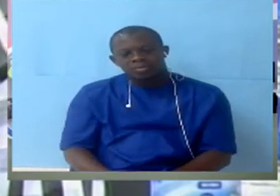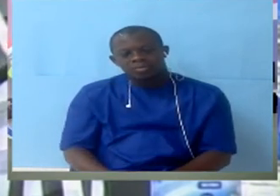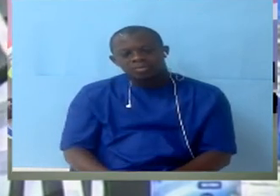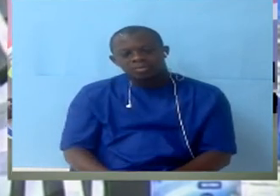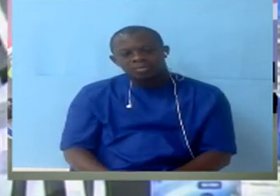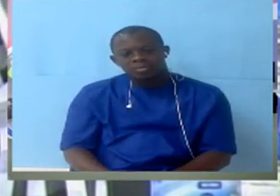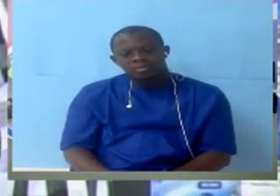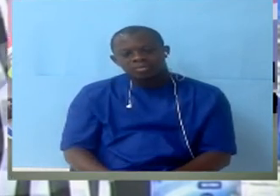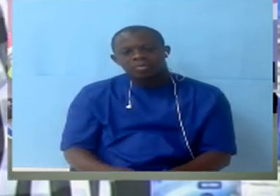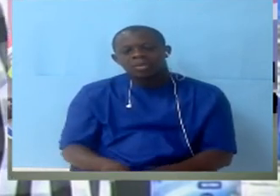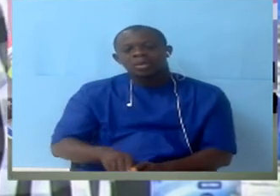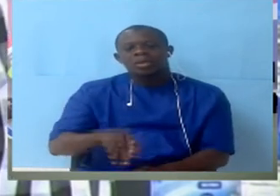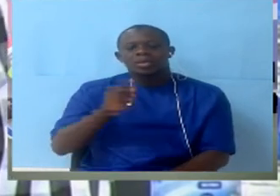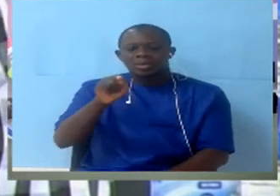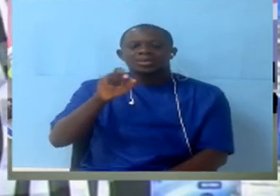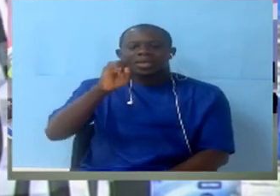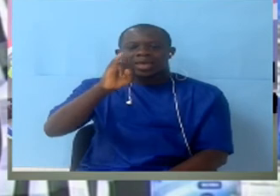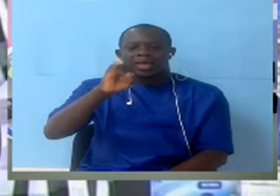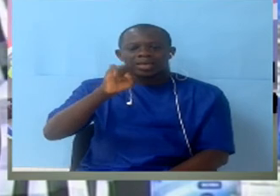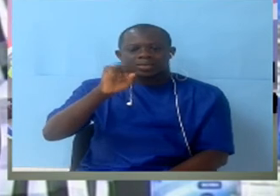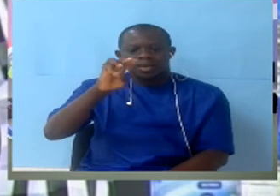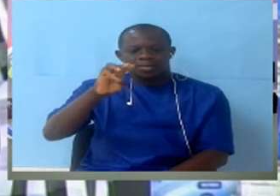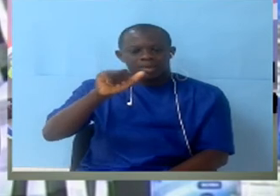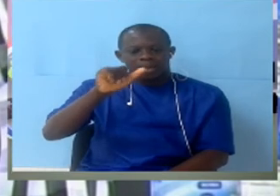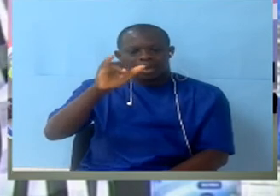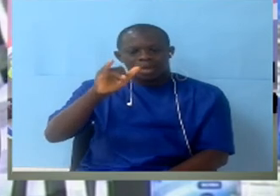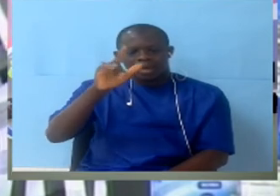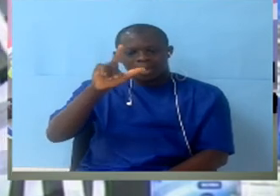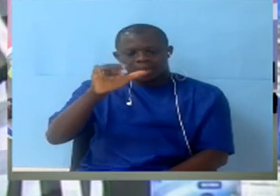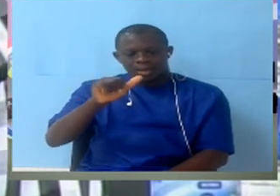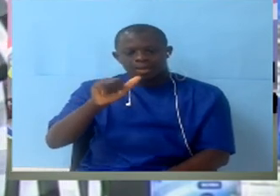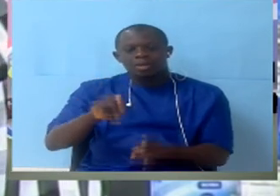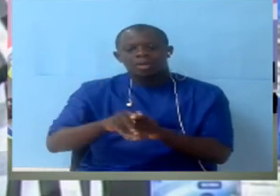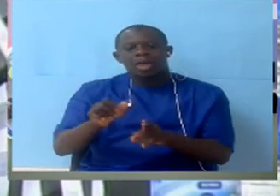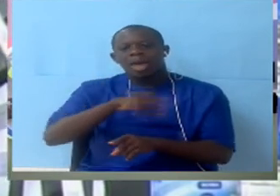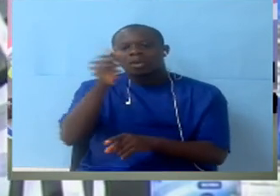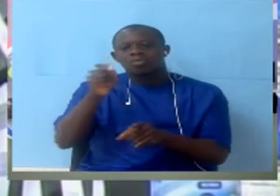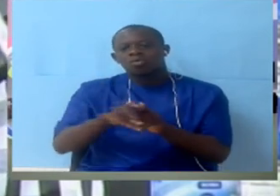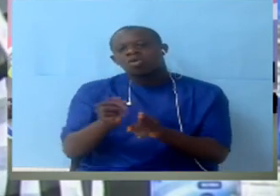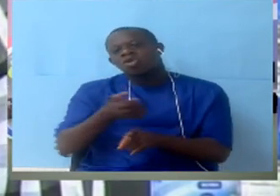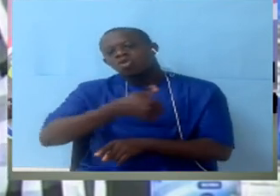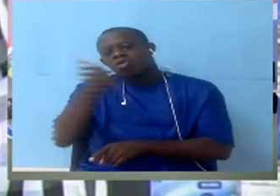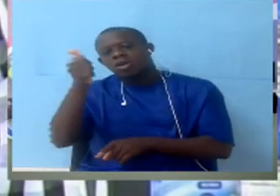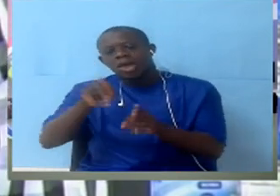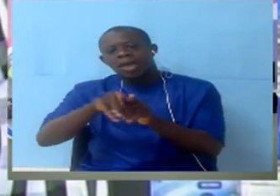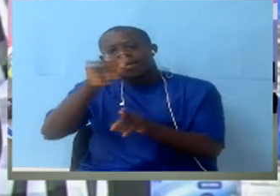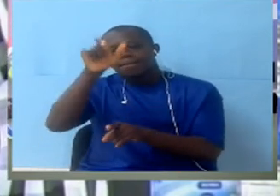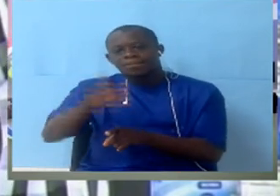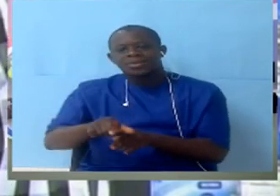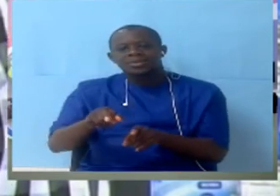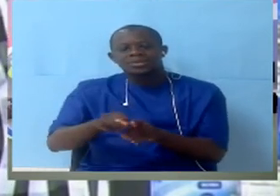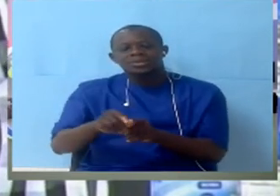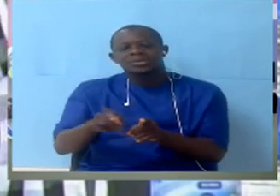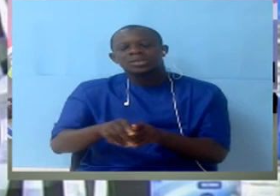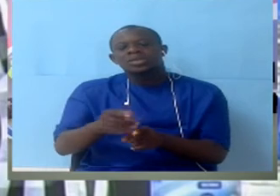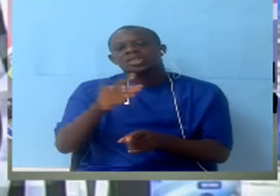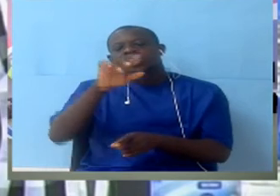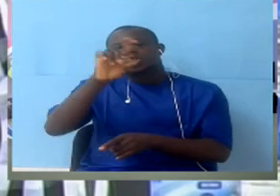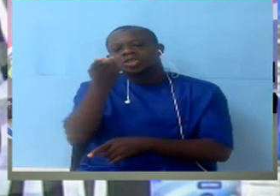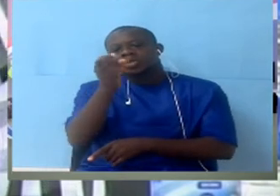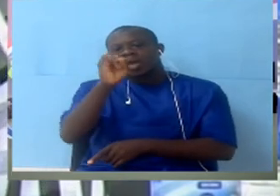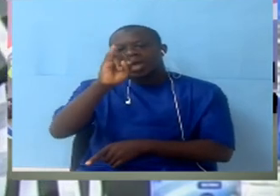This is Ismaila Jamme. The Ismaila Jamme. One staff sergeant Jamme Jibril. And one staff sergeant Jamme